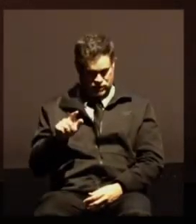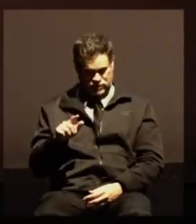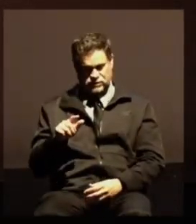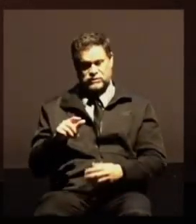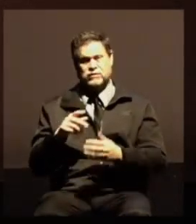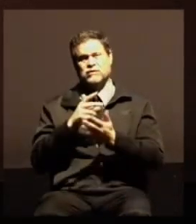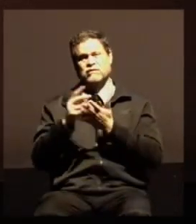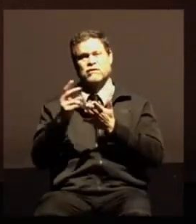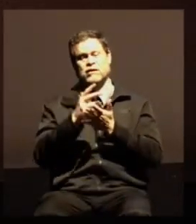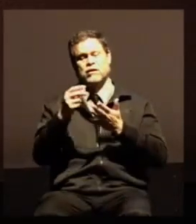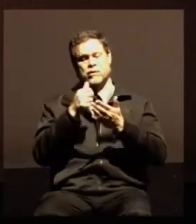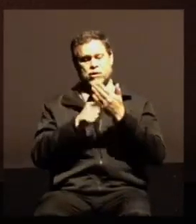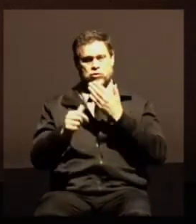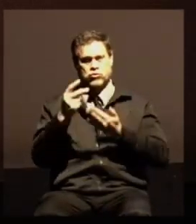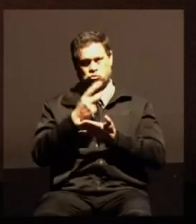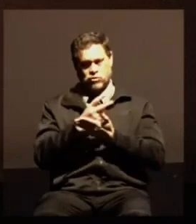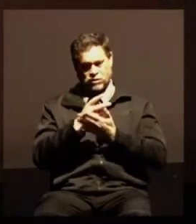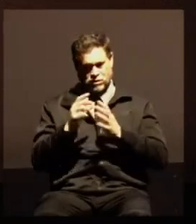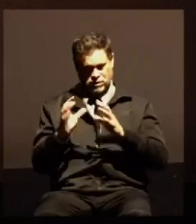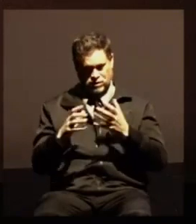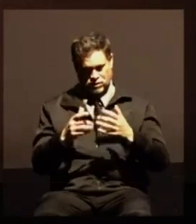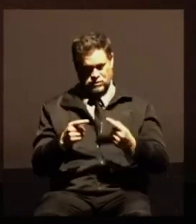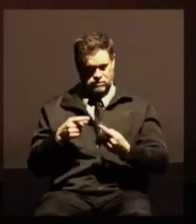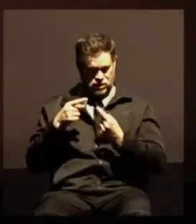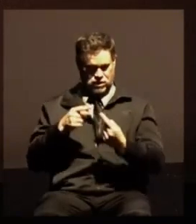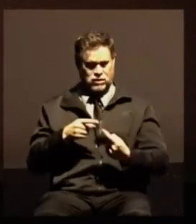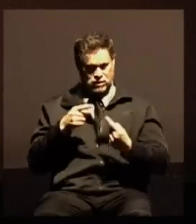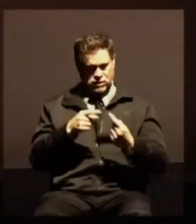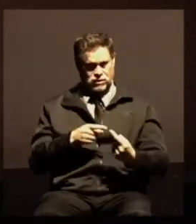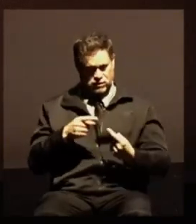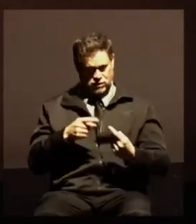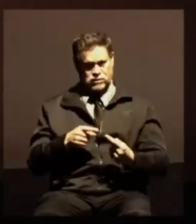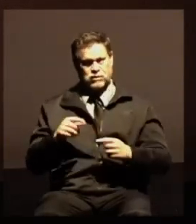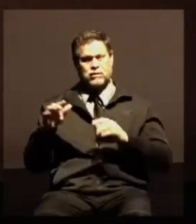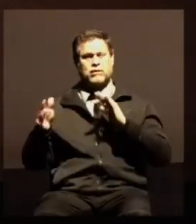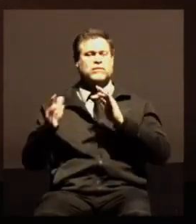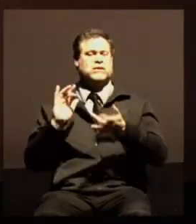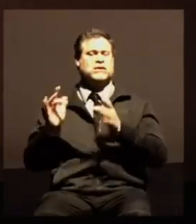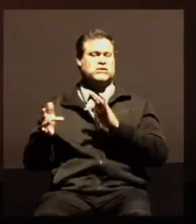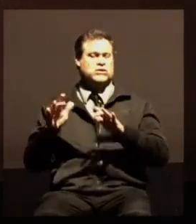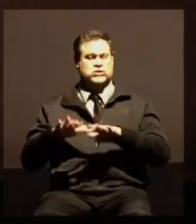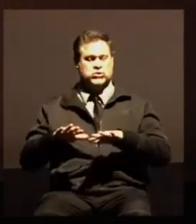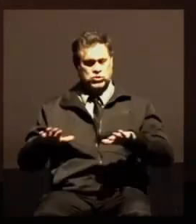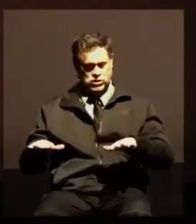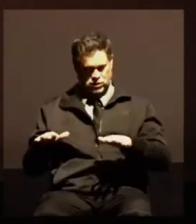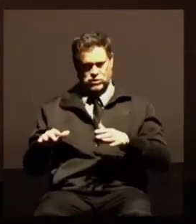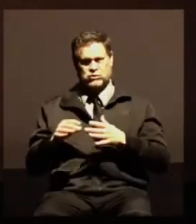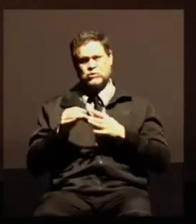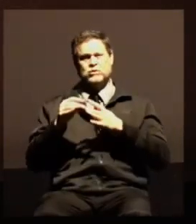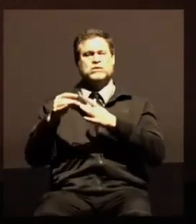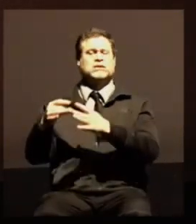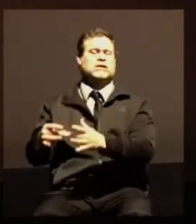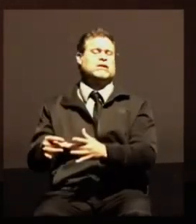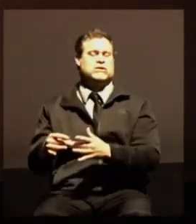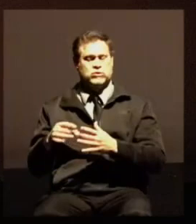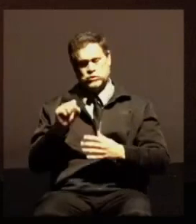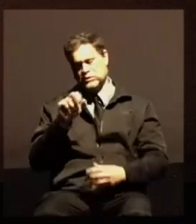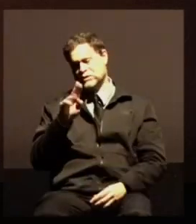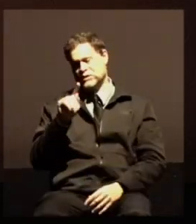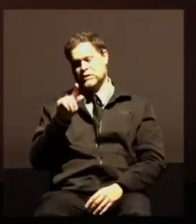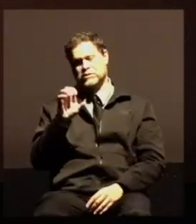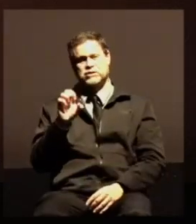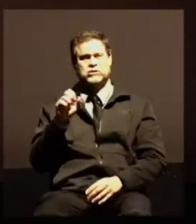undergrad classes. I was battling traumatic past of being molested as a child, which led to a substance abuse issue. I